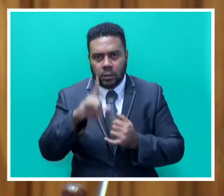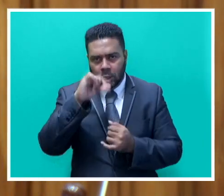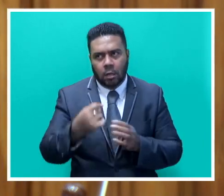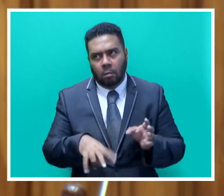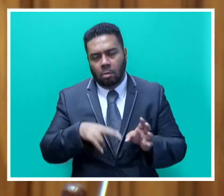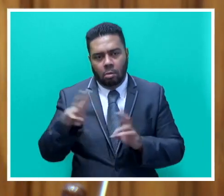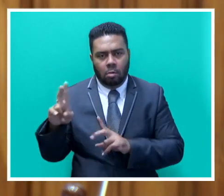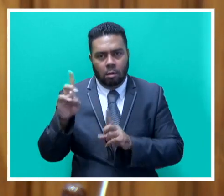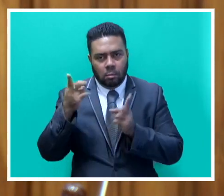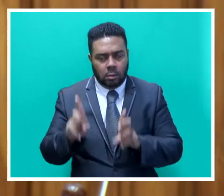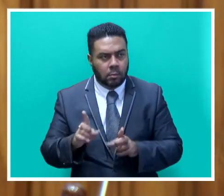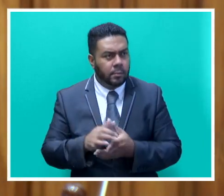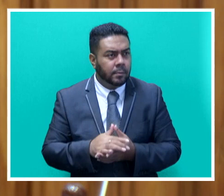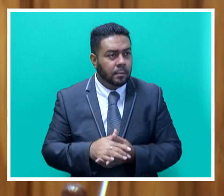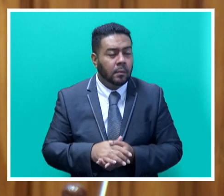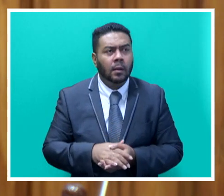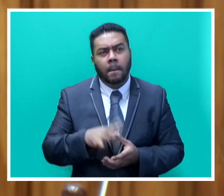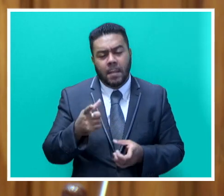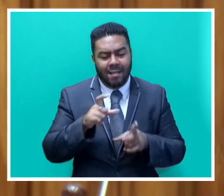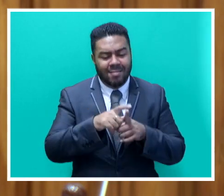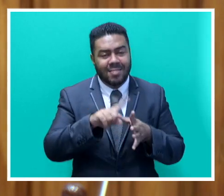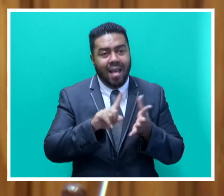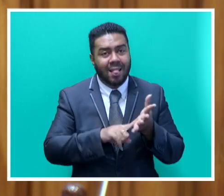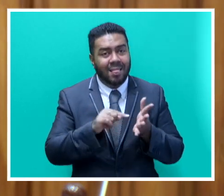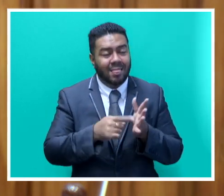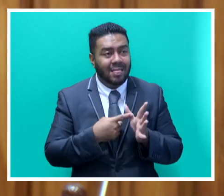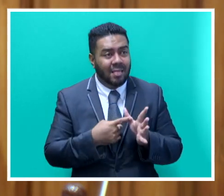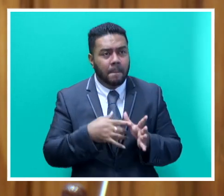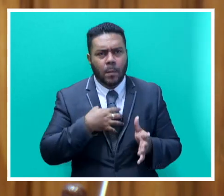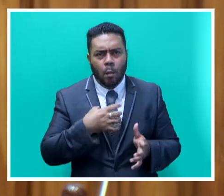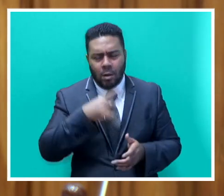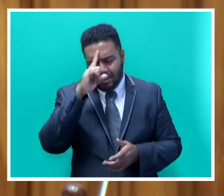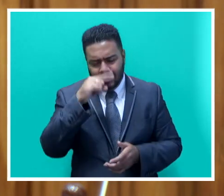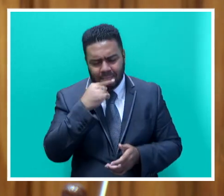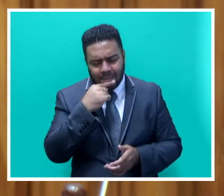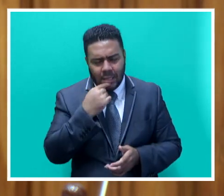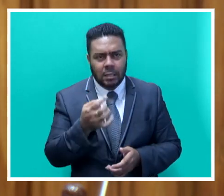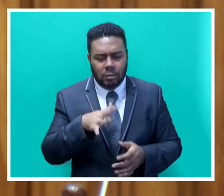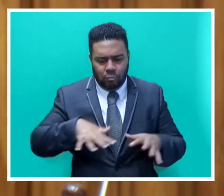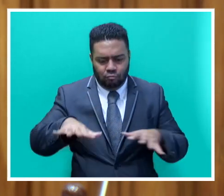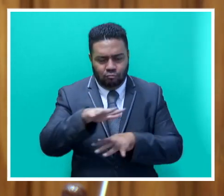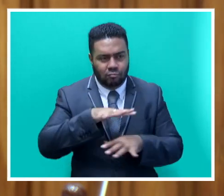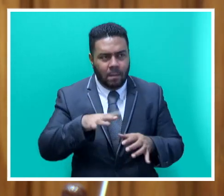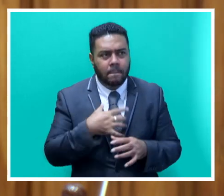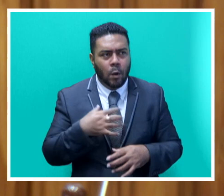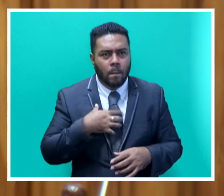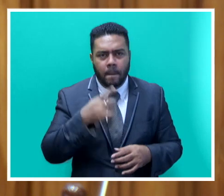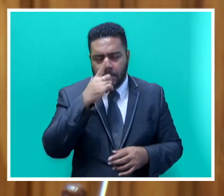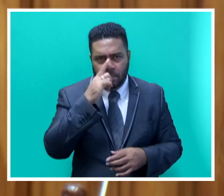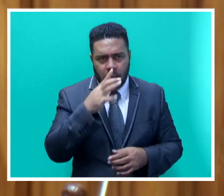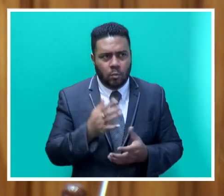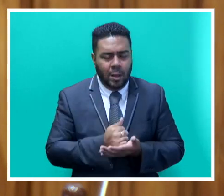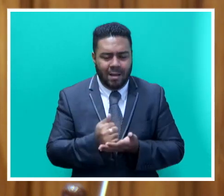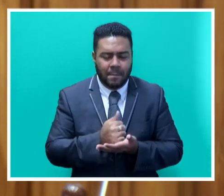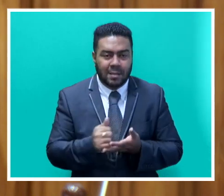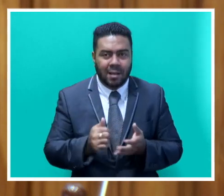whether Delta is actually making people more sicker than previous forms of the virus, or if it is simply circulating amongst more vulnerable populations where case numbers are